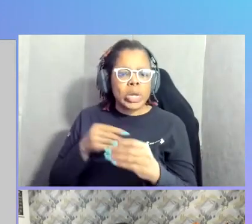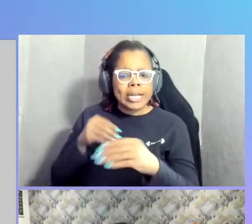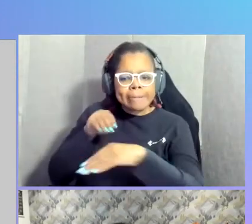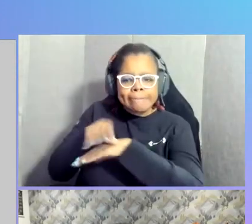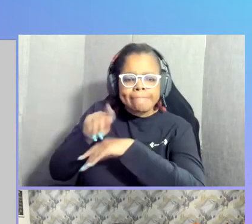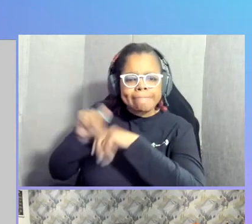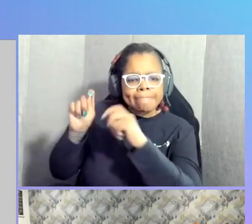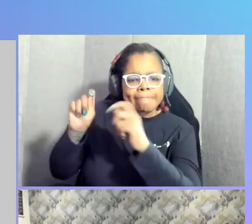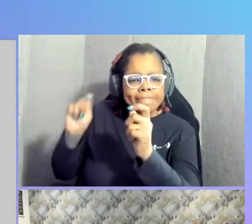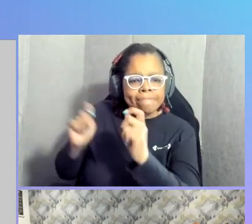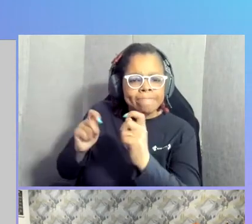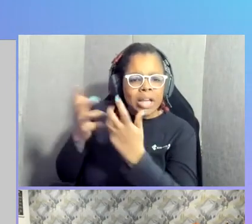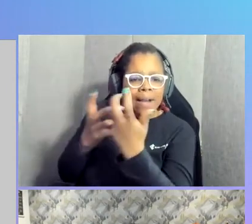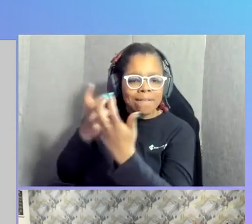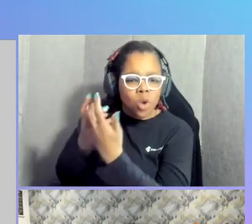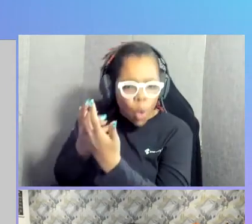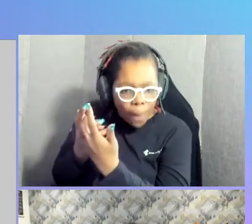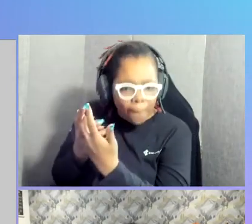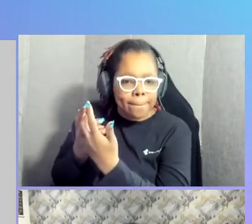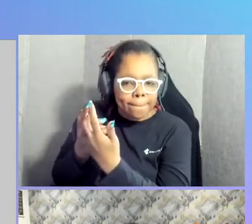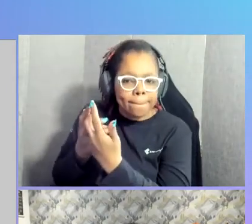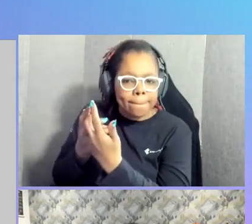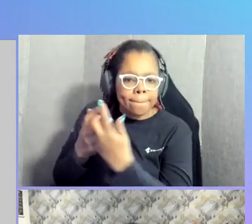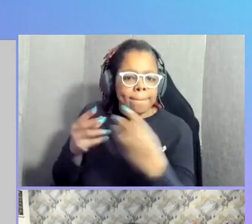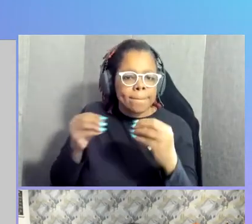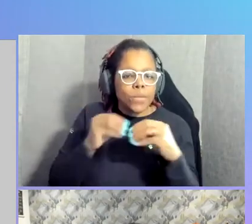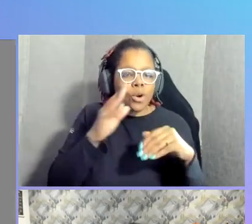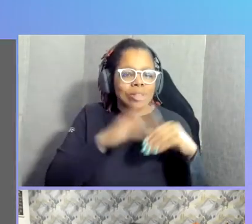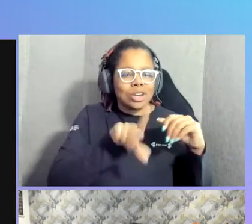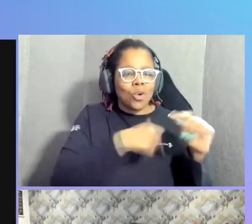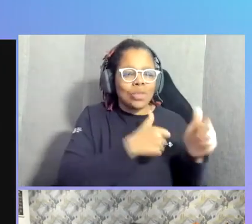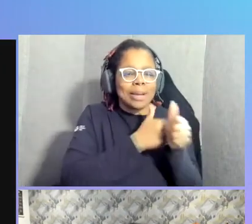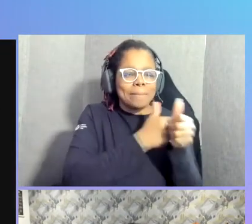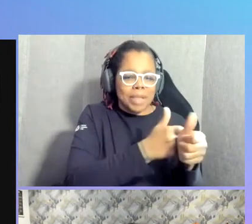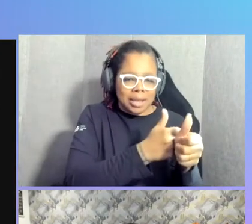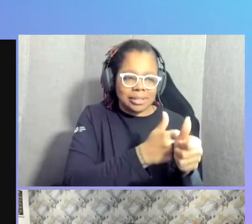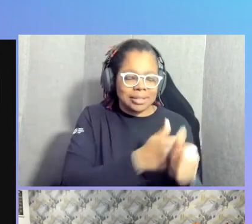thinking about form that goes beyond compliance.